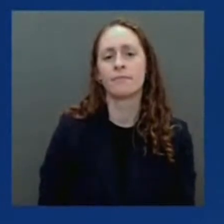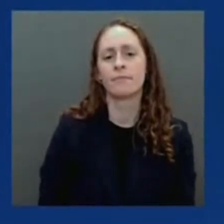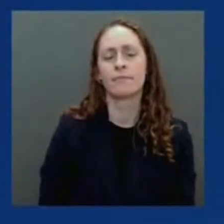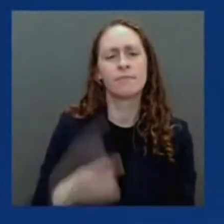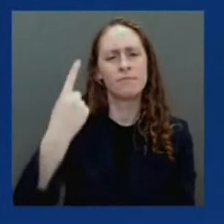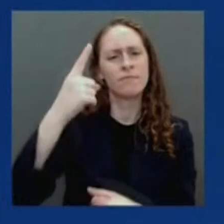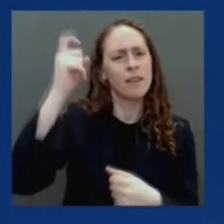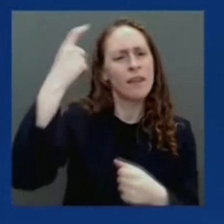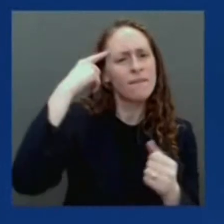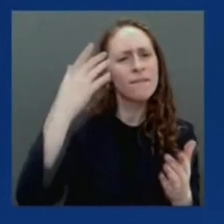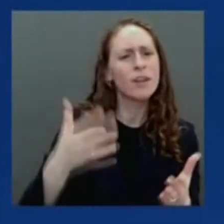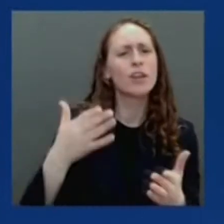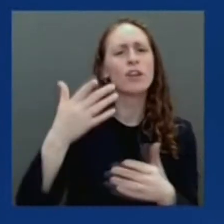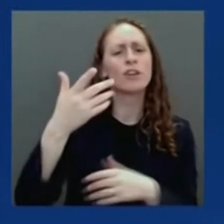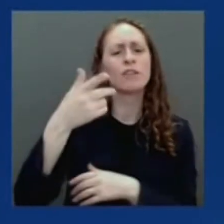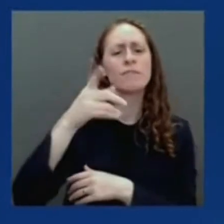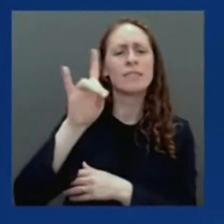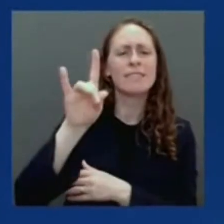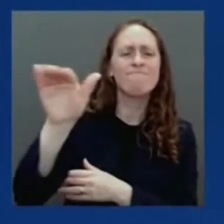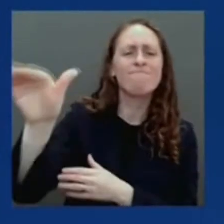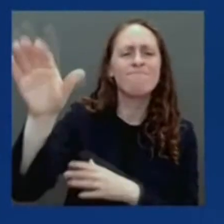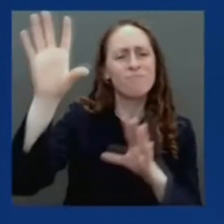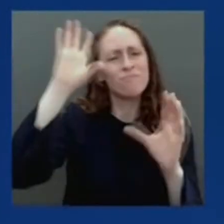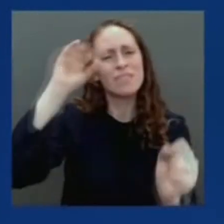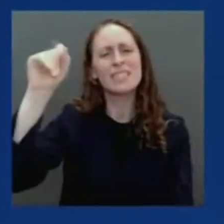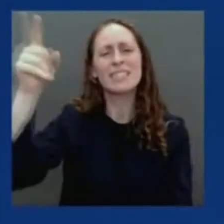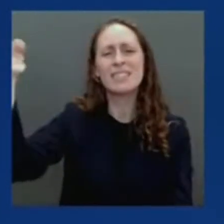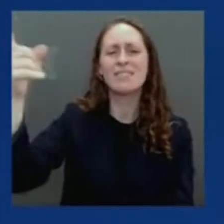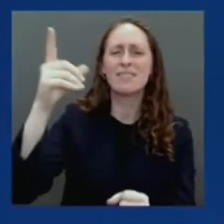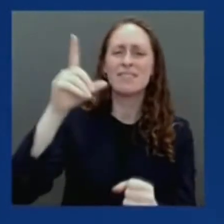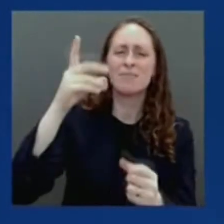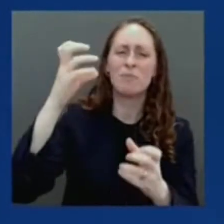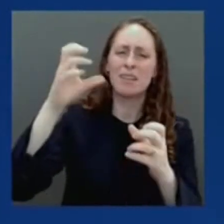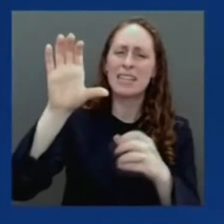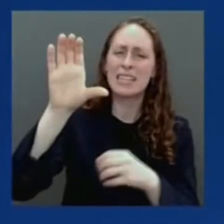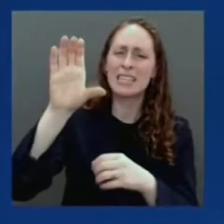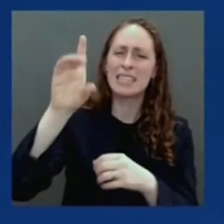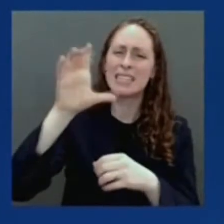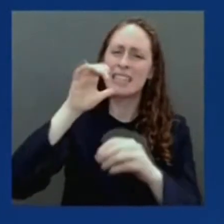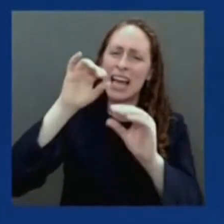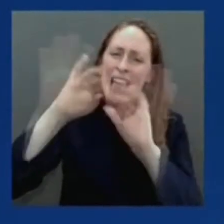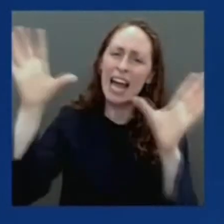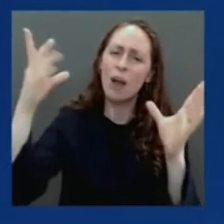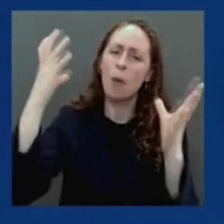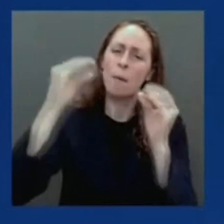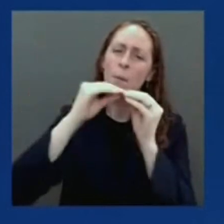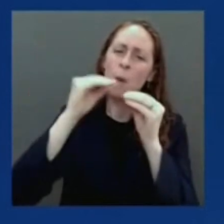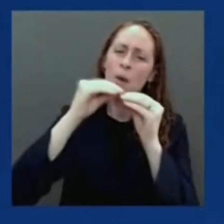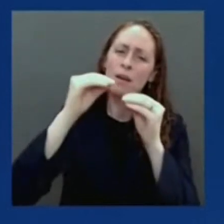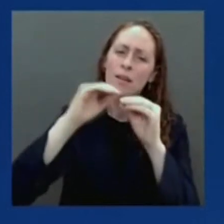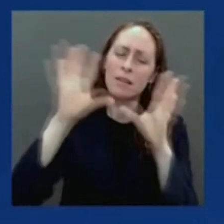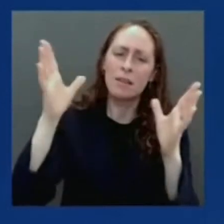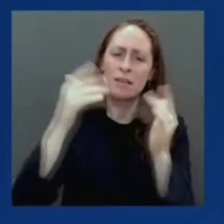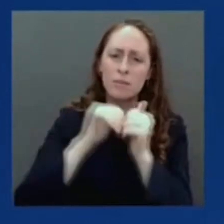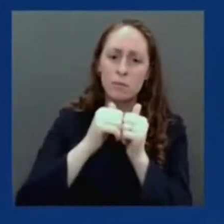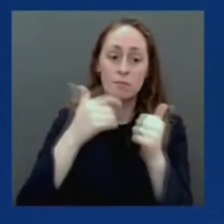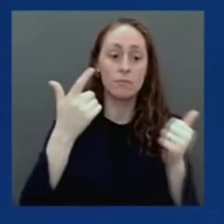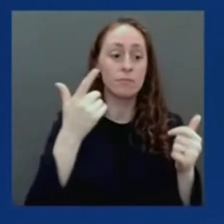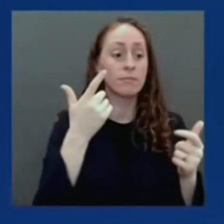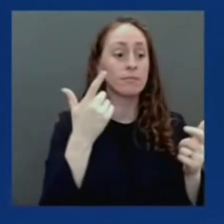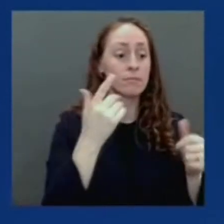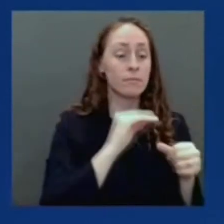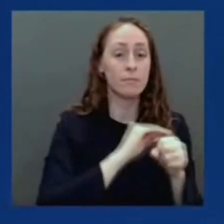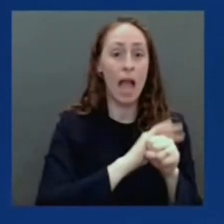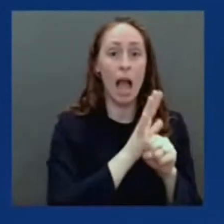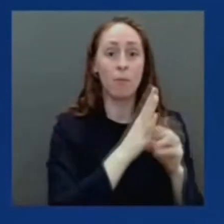what the transition out of the pandemic and into a greater state of normality might look like. Obviously,